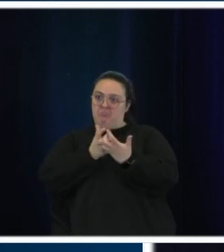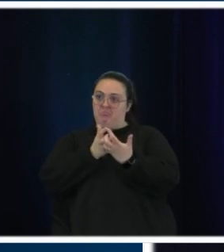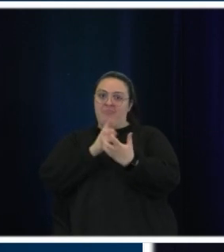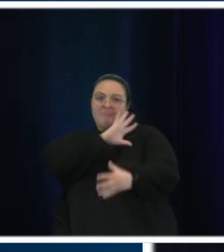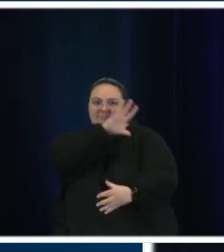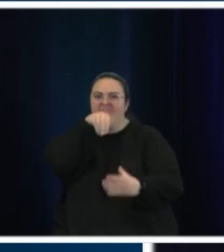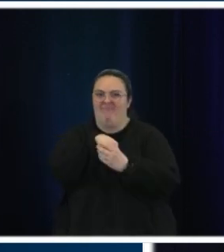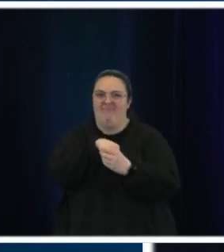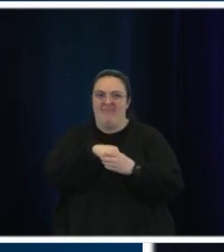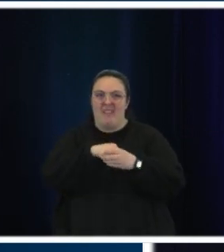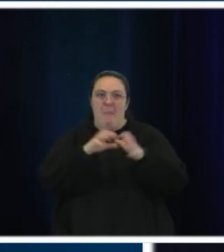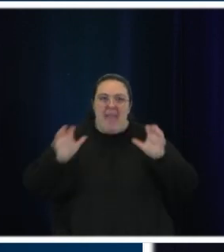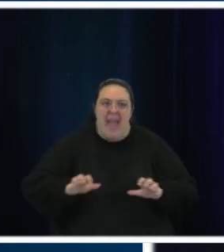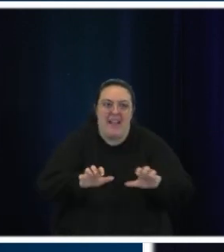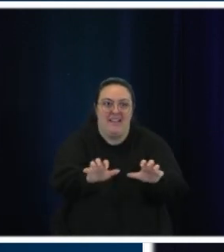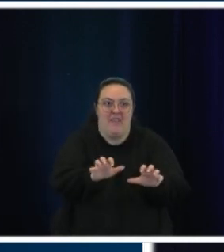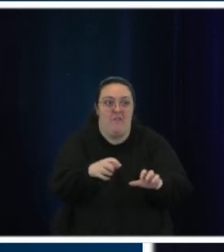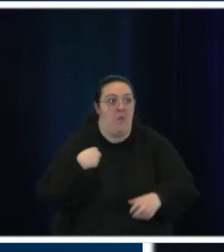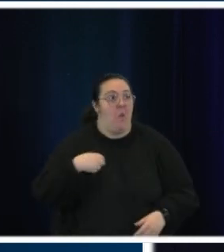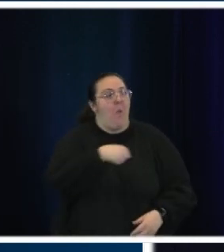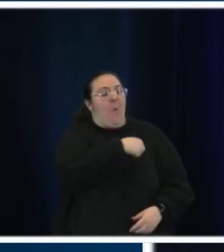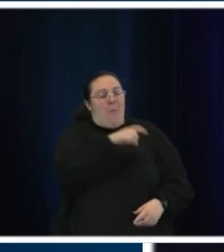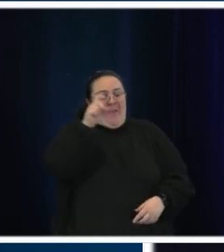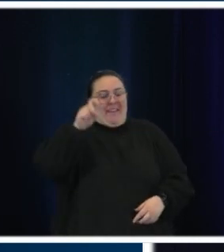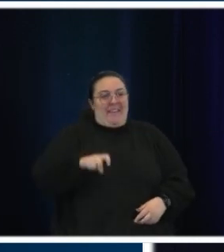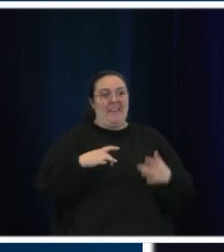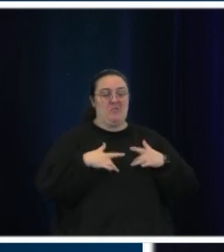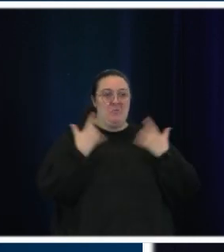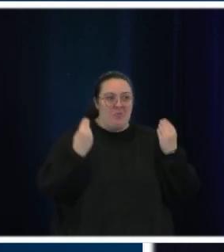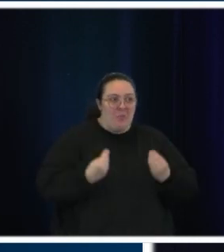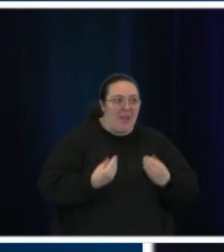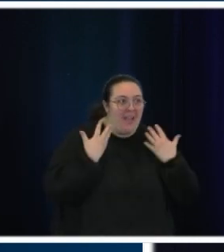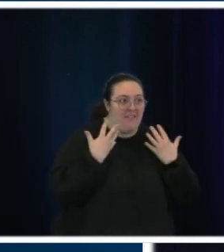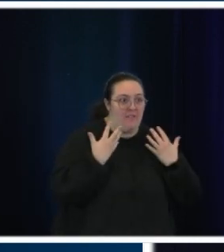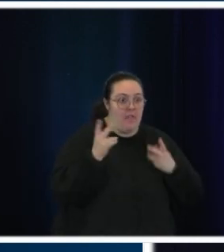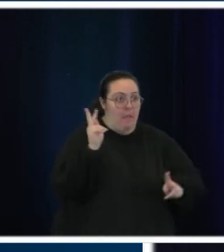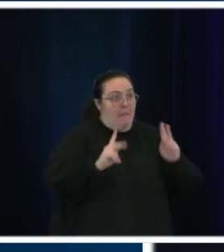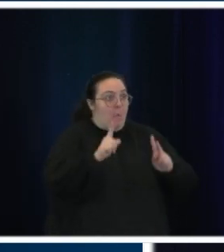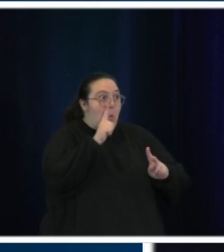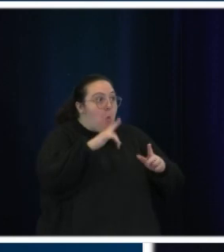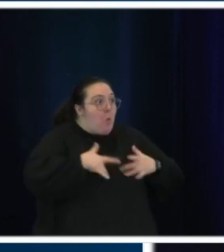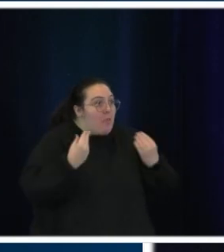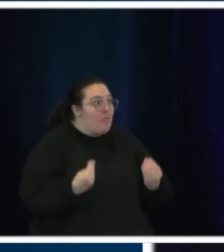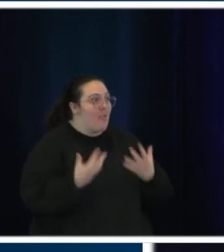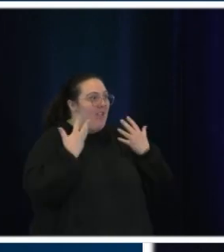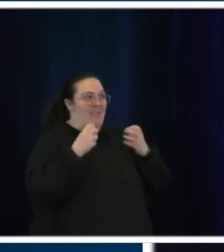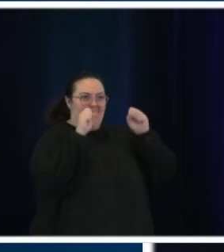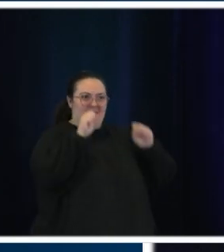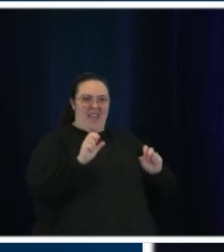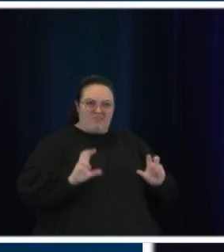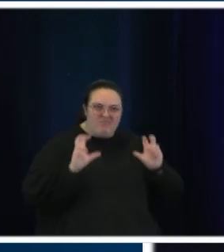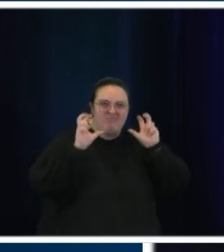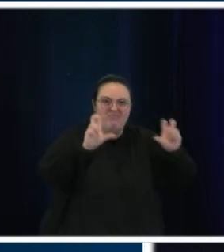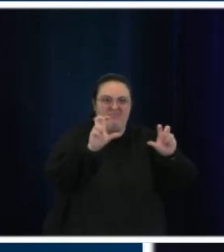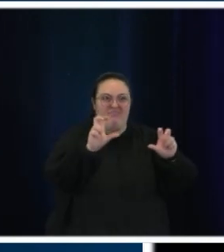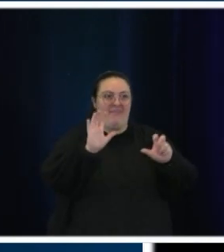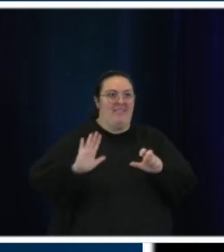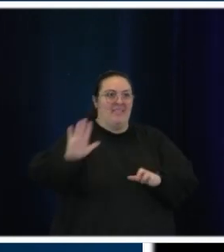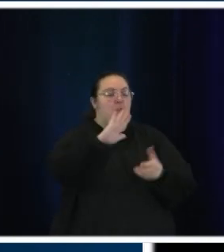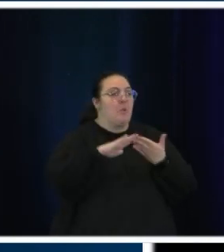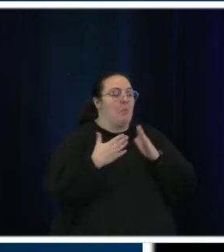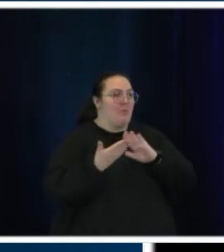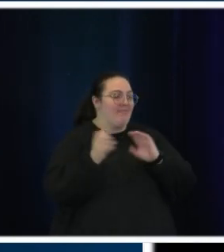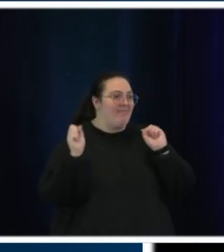Again, we all need to thrive. Thriving individuals create thriving communities. So it takes all of